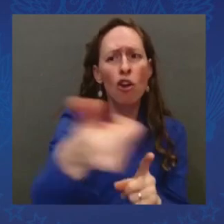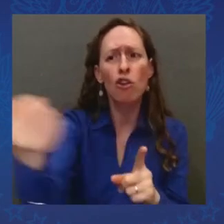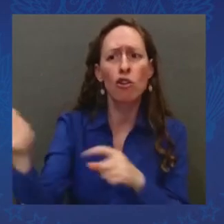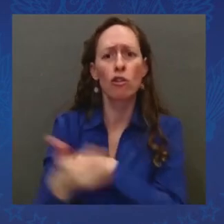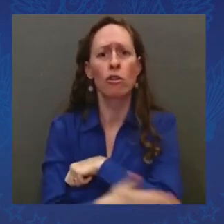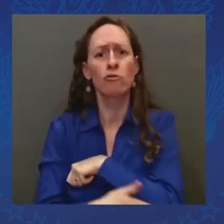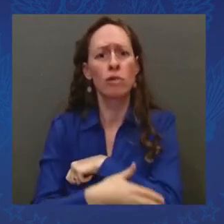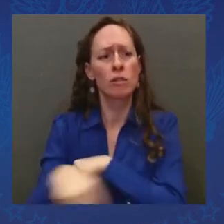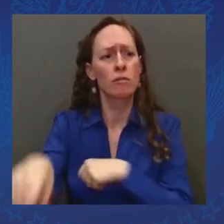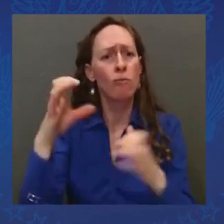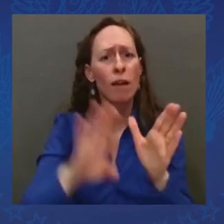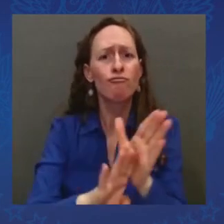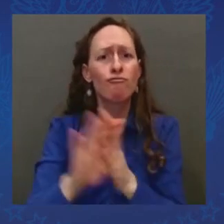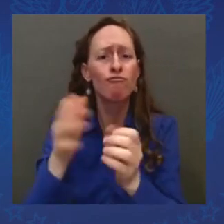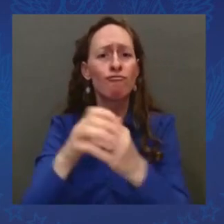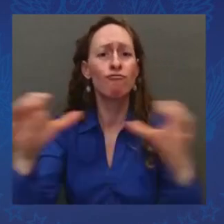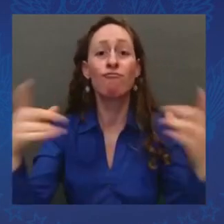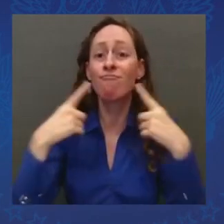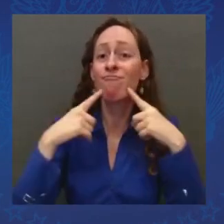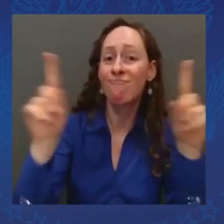I wish to